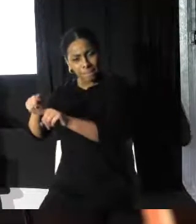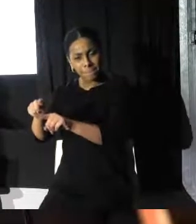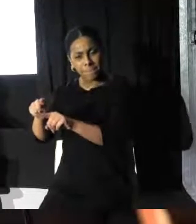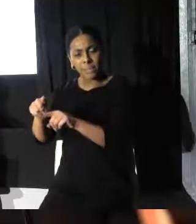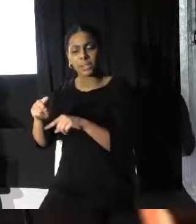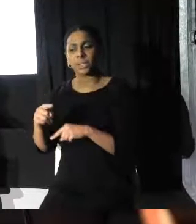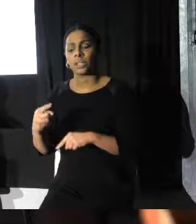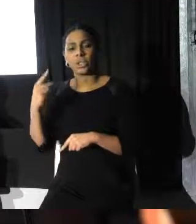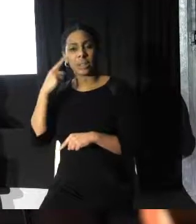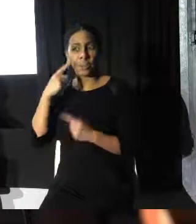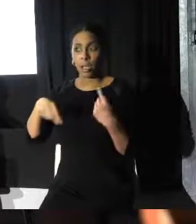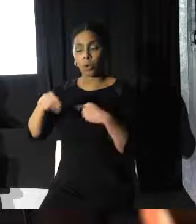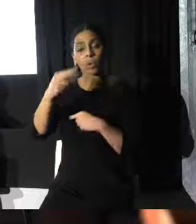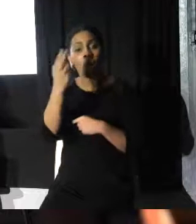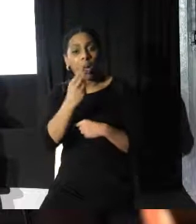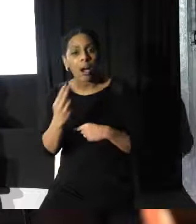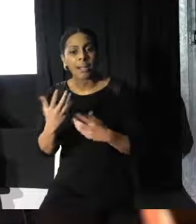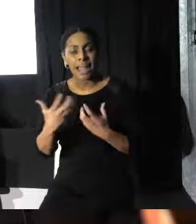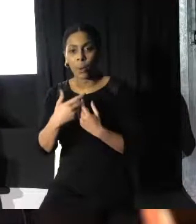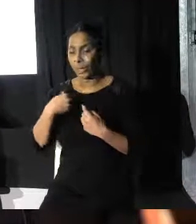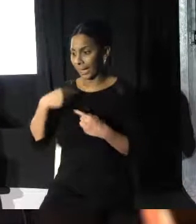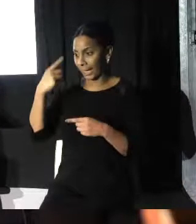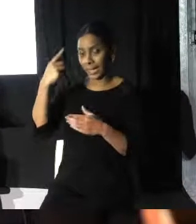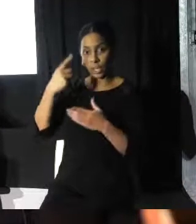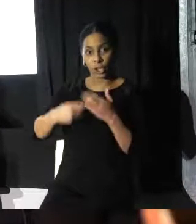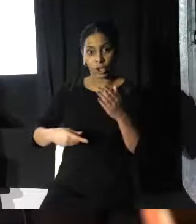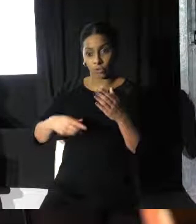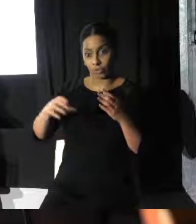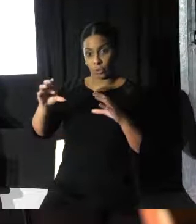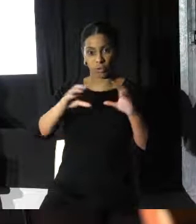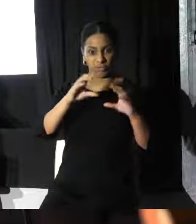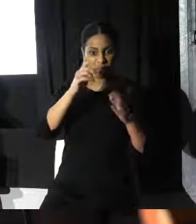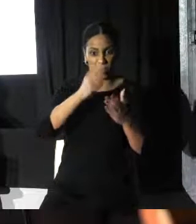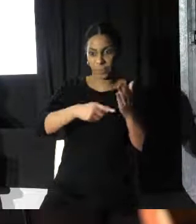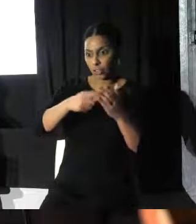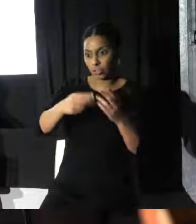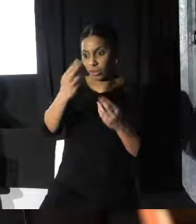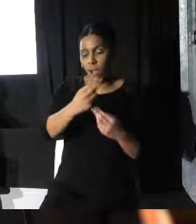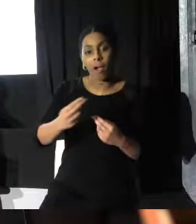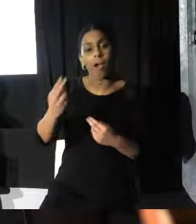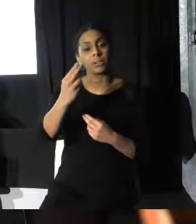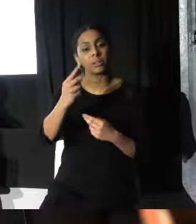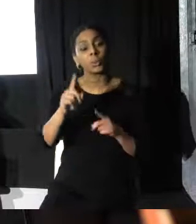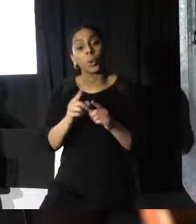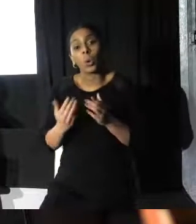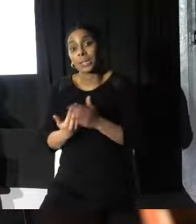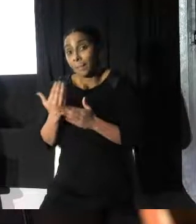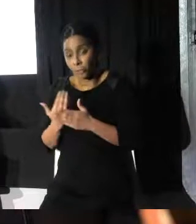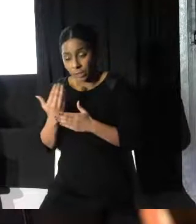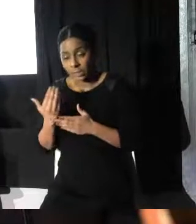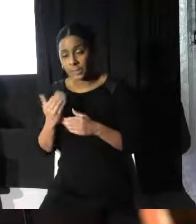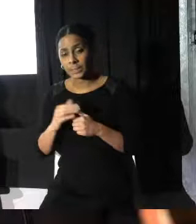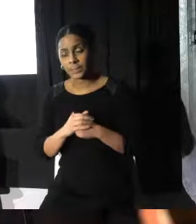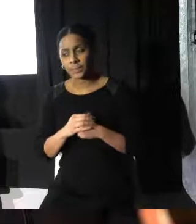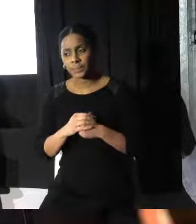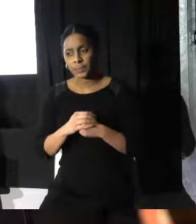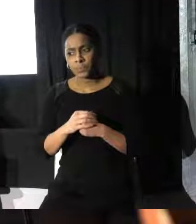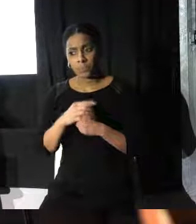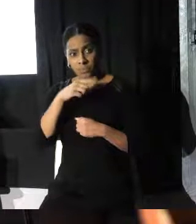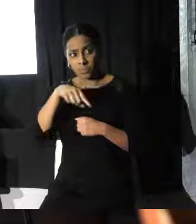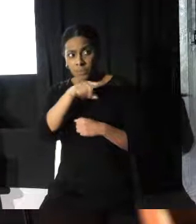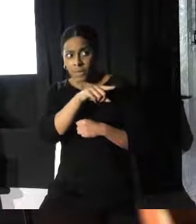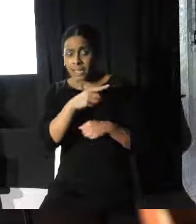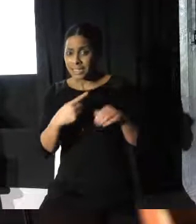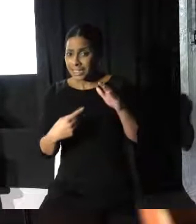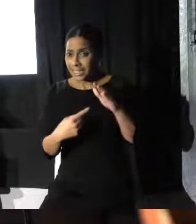especially contemporary African art in those contexts, I think has a central role. Why is it, so many